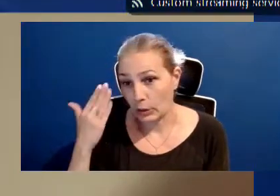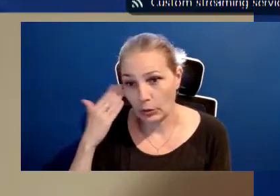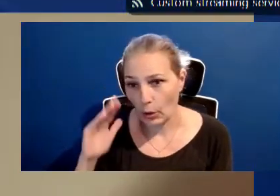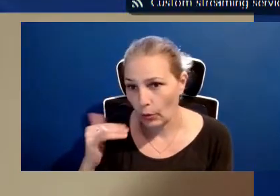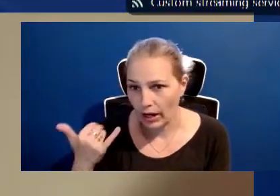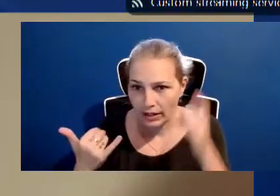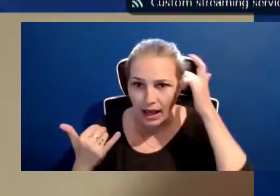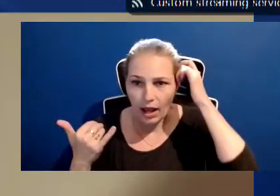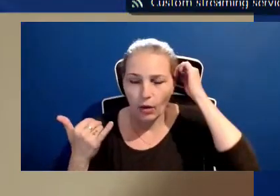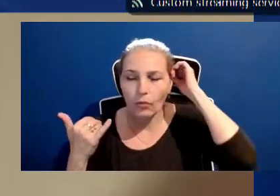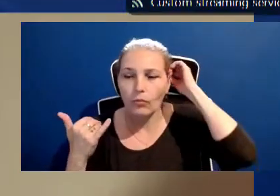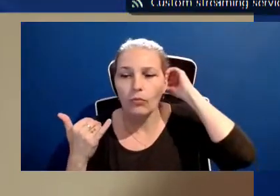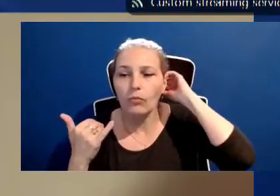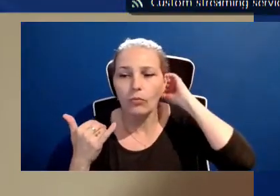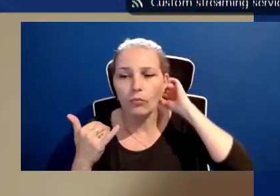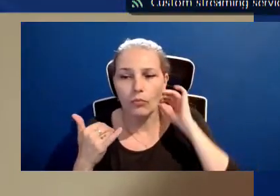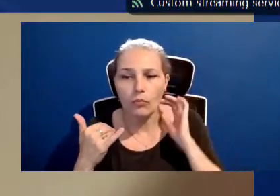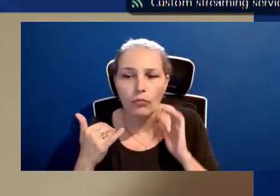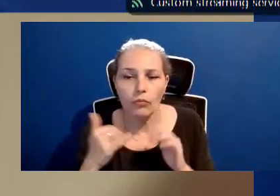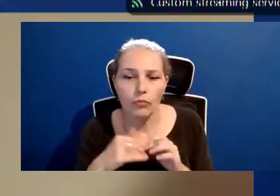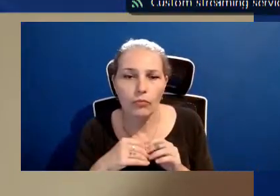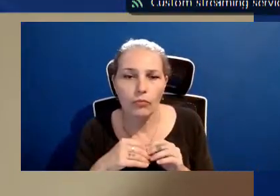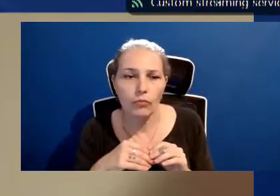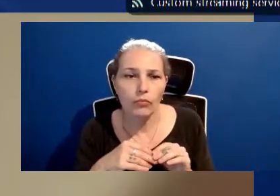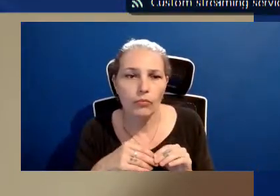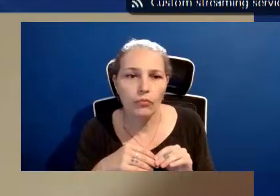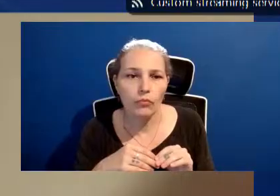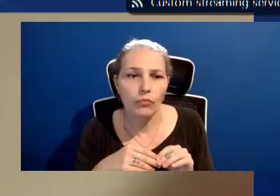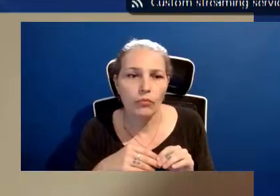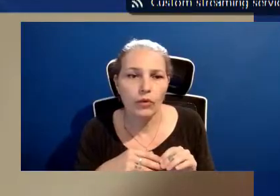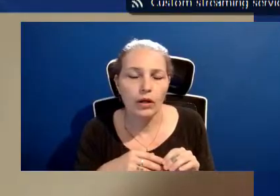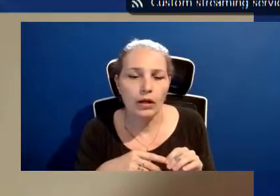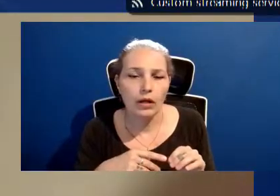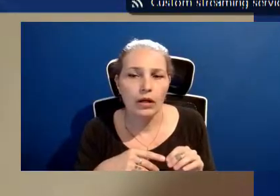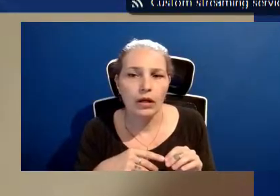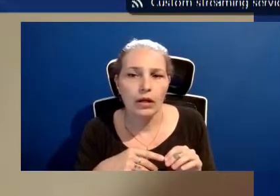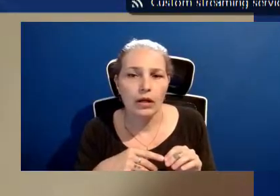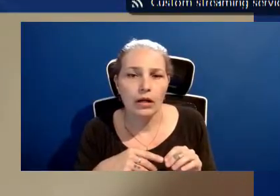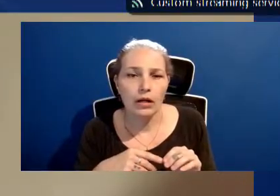for that at this time. I know that we're